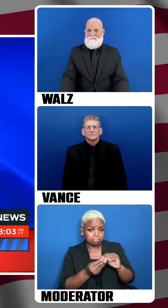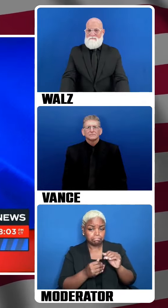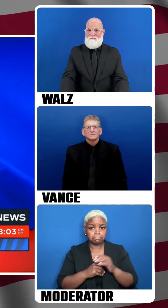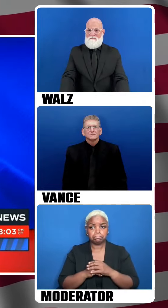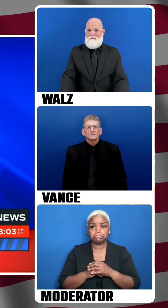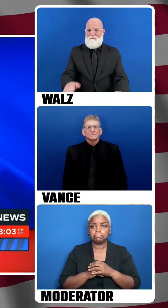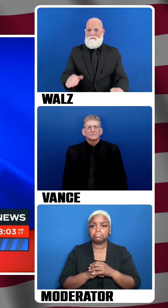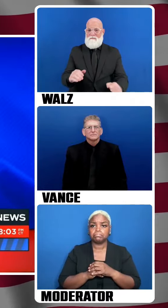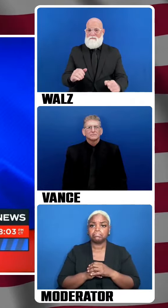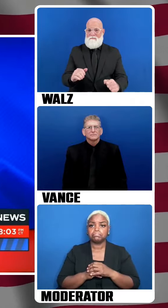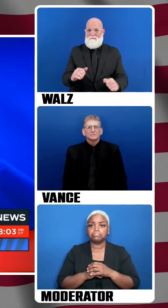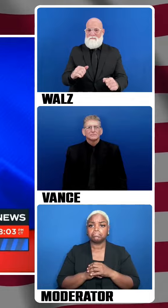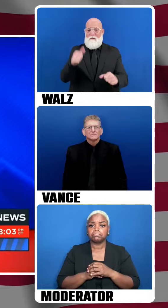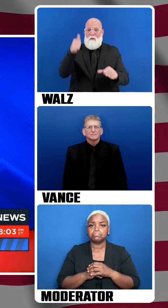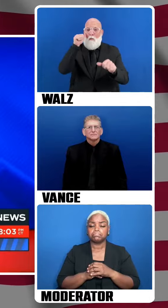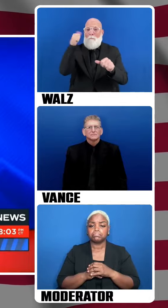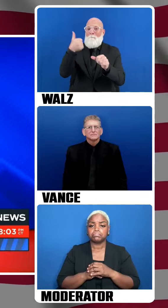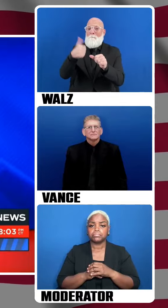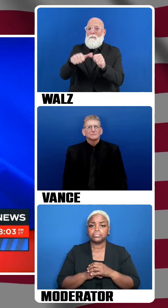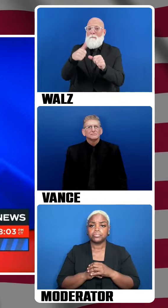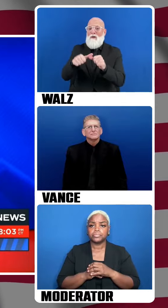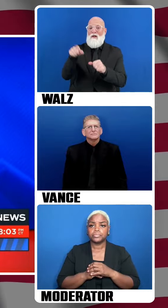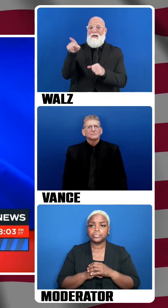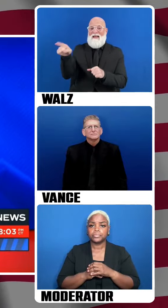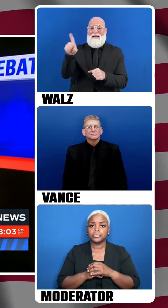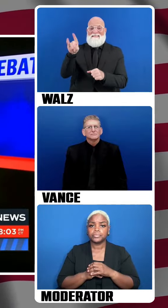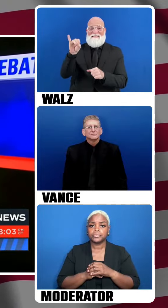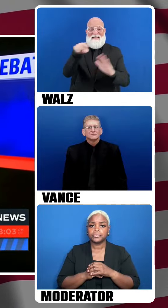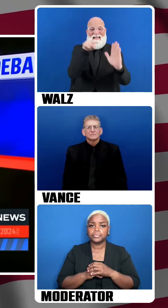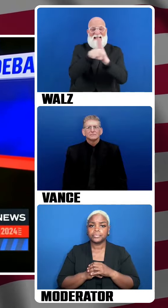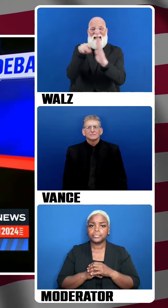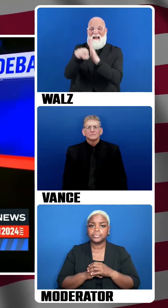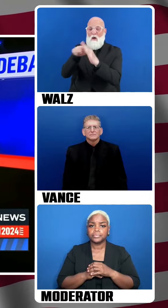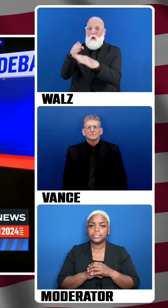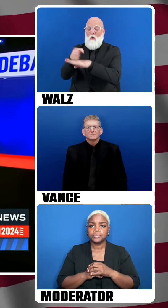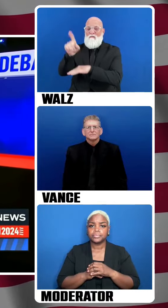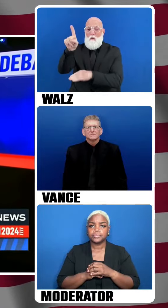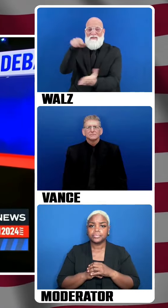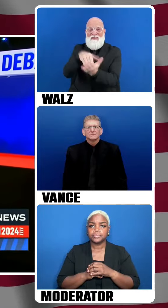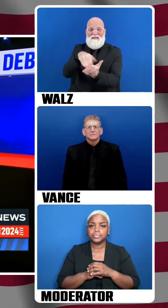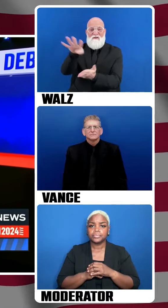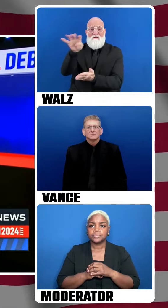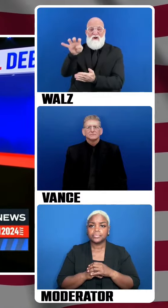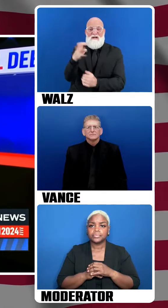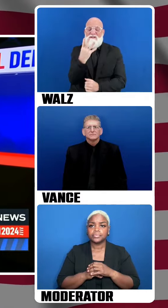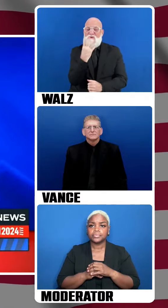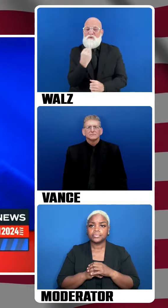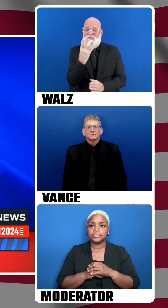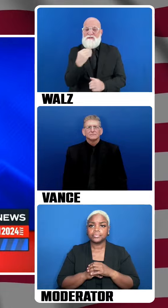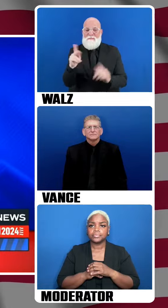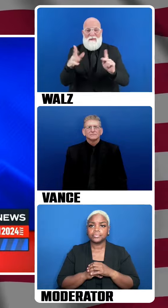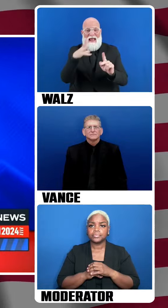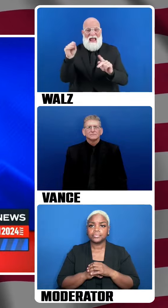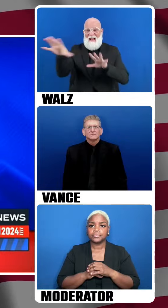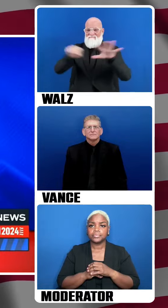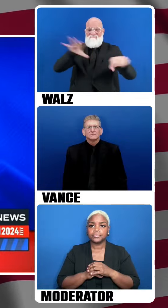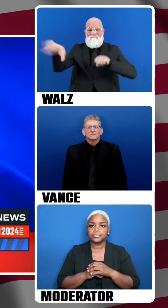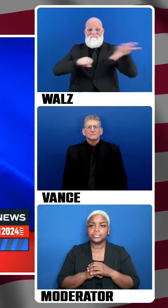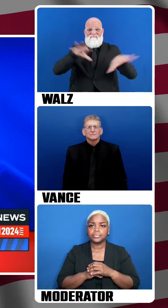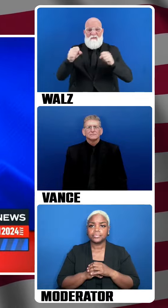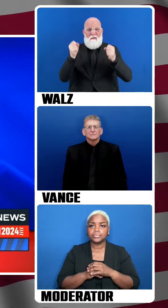Israel's ability to be able to defend itself is absolutely fundamental. Getting its hostages back, fundamental, and ending